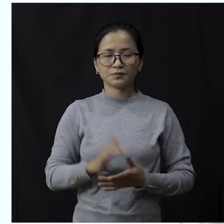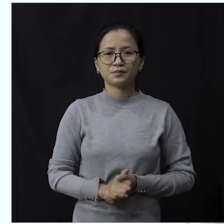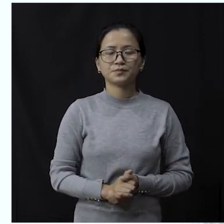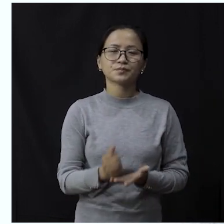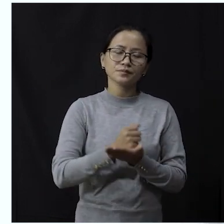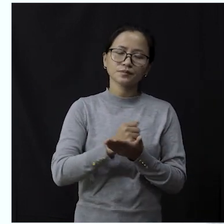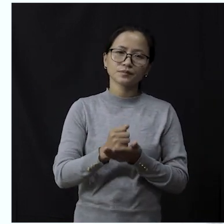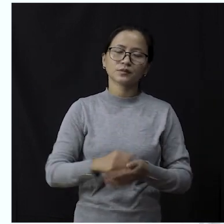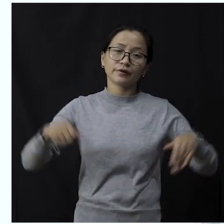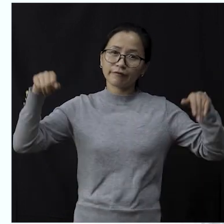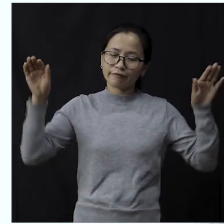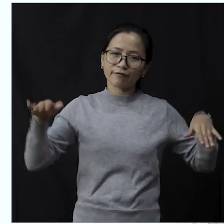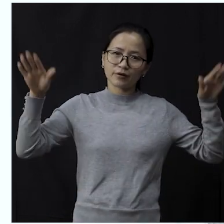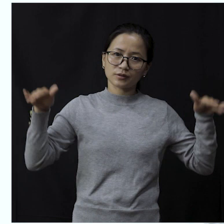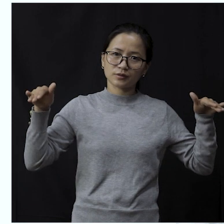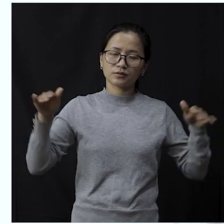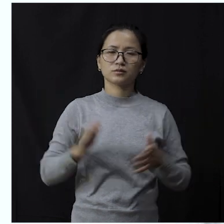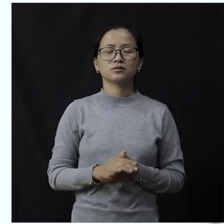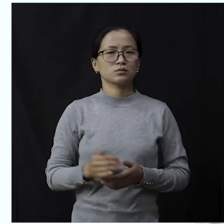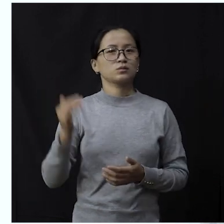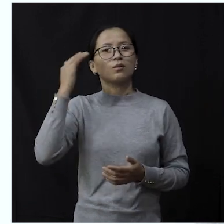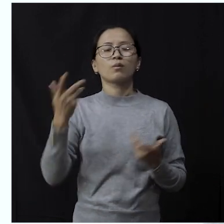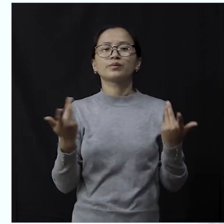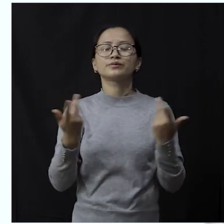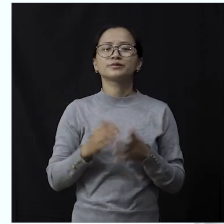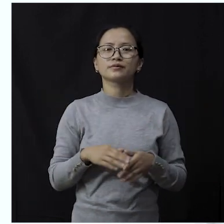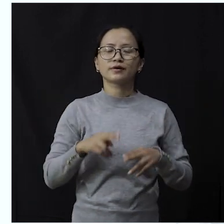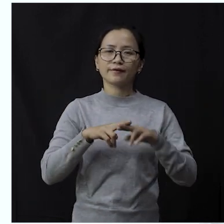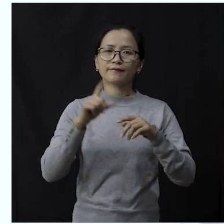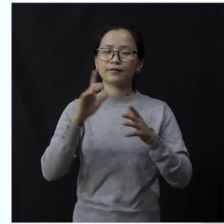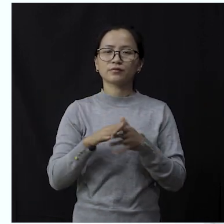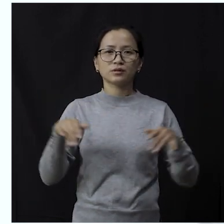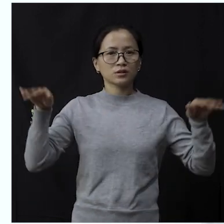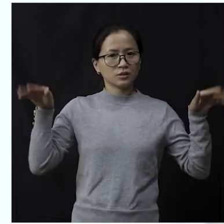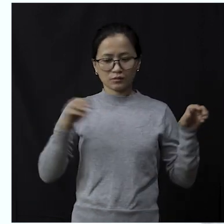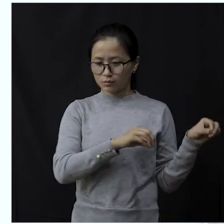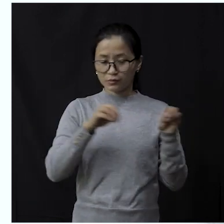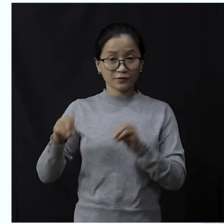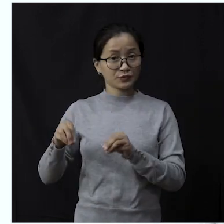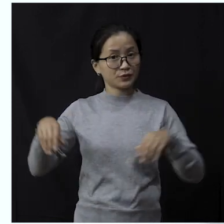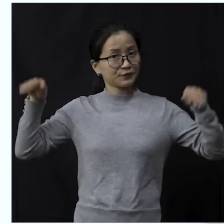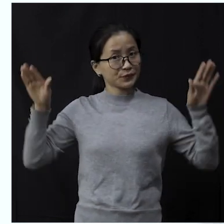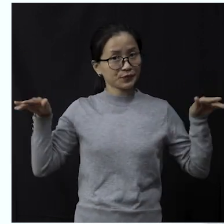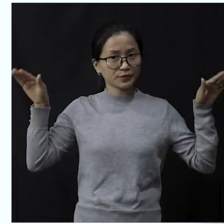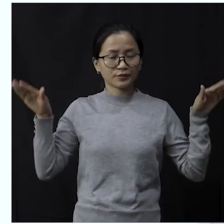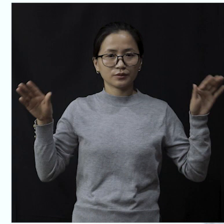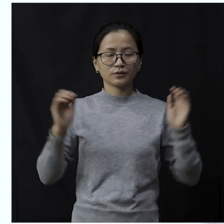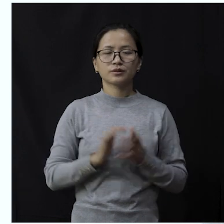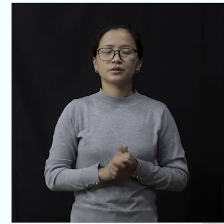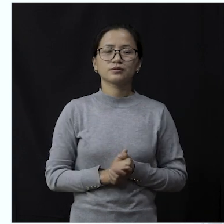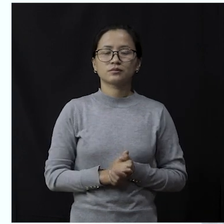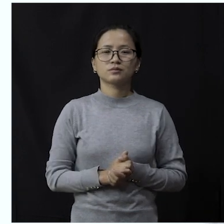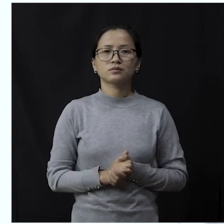They tried to flutter their wings. What did I say about flutter? Flutter means moving off the wings, isn't it? Moving off the